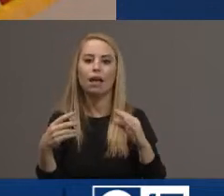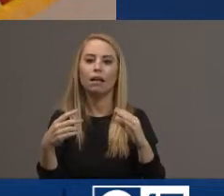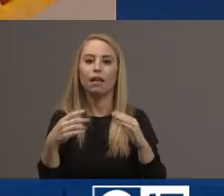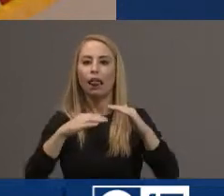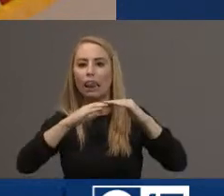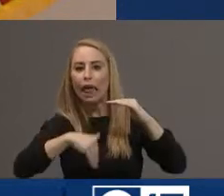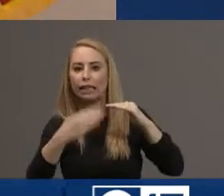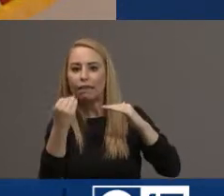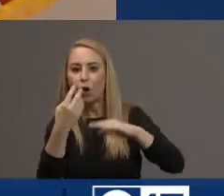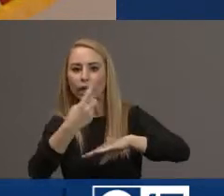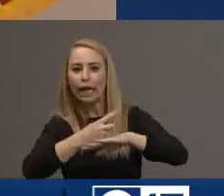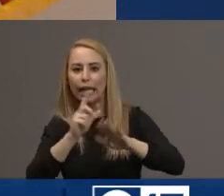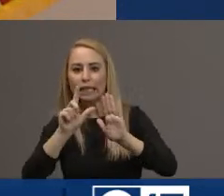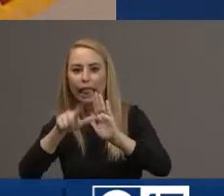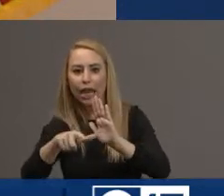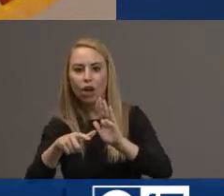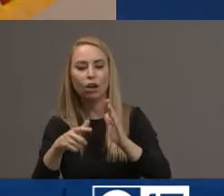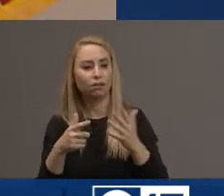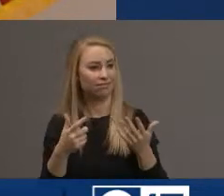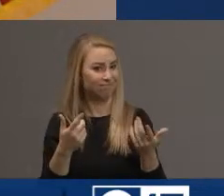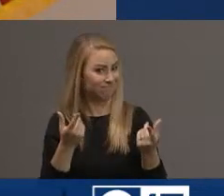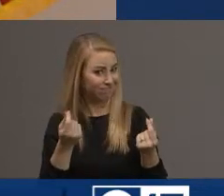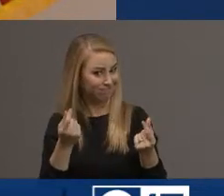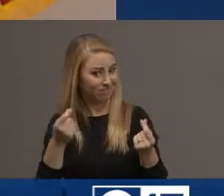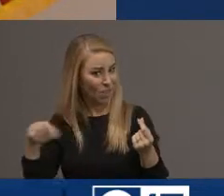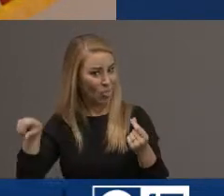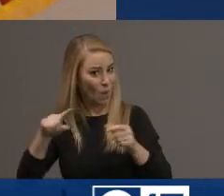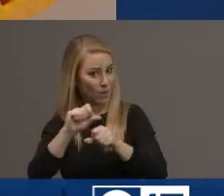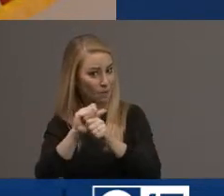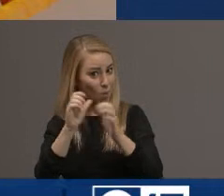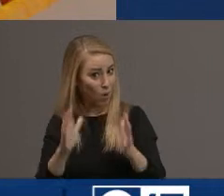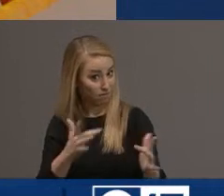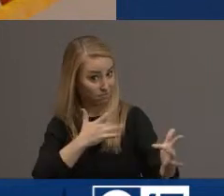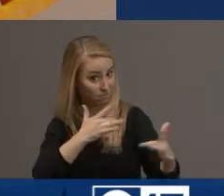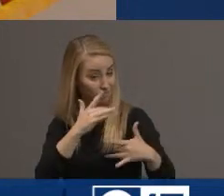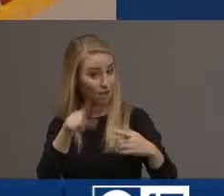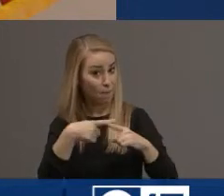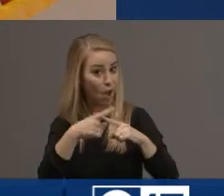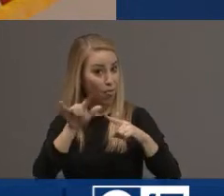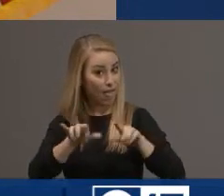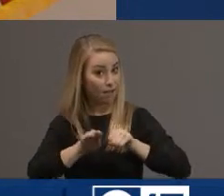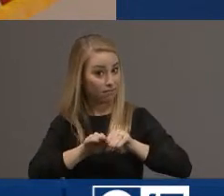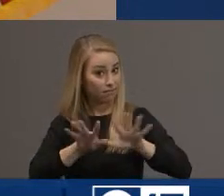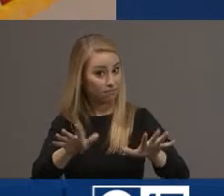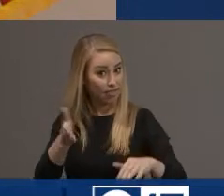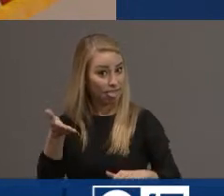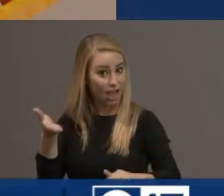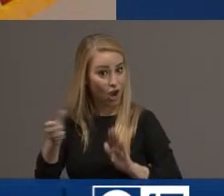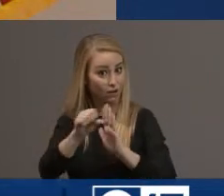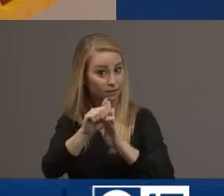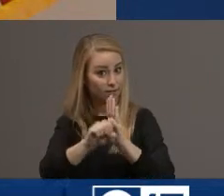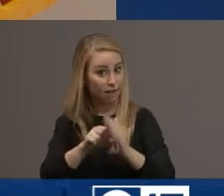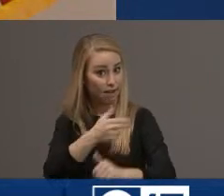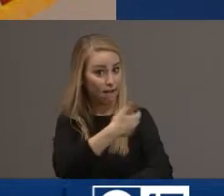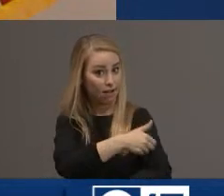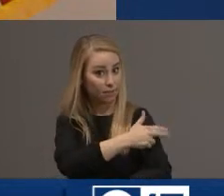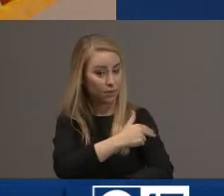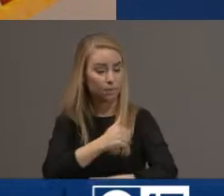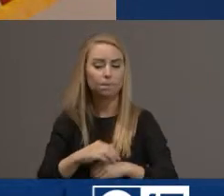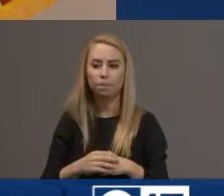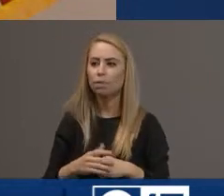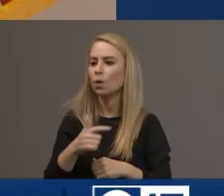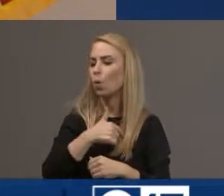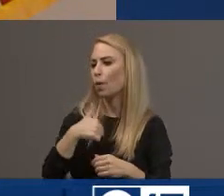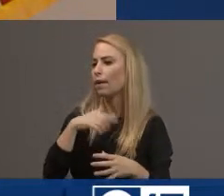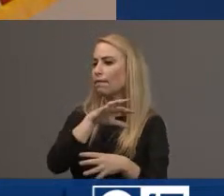sometimes 10 days. What would you say to those employees and residents, and are you worried about the outbreak there? So we have been engaged with